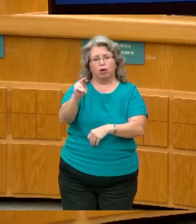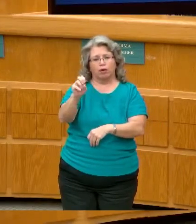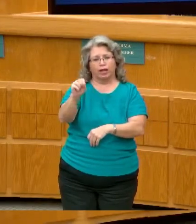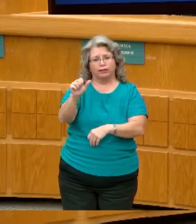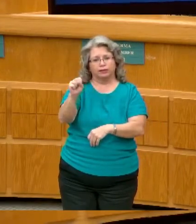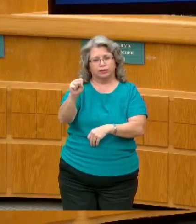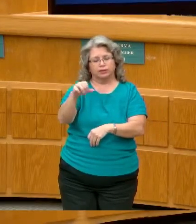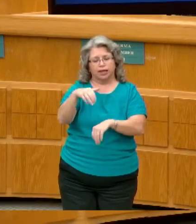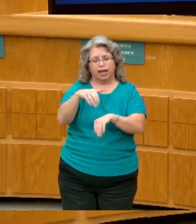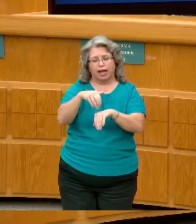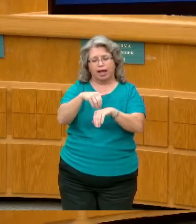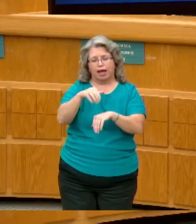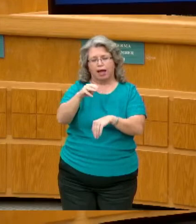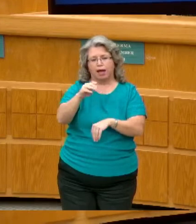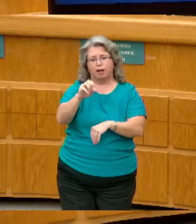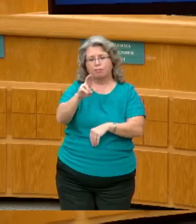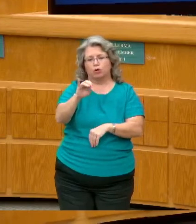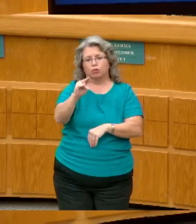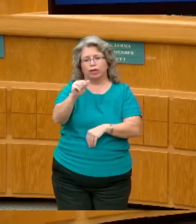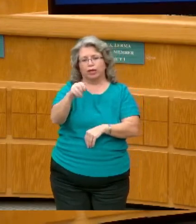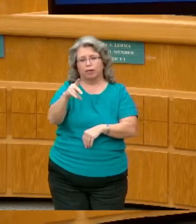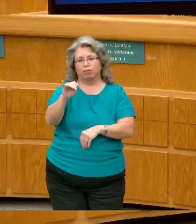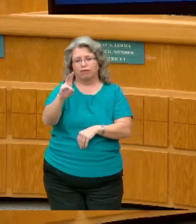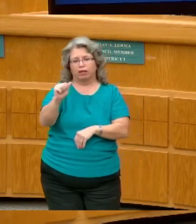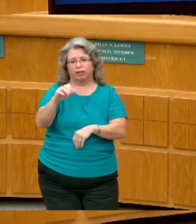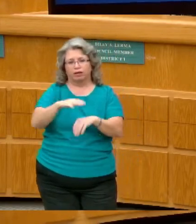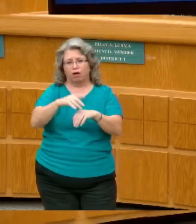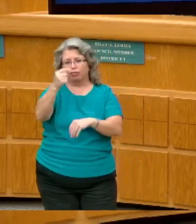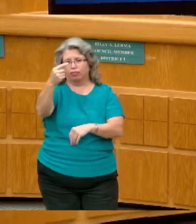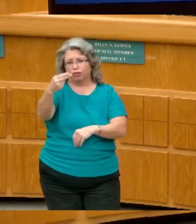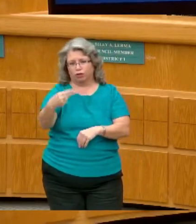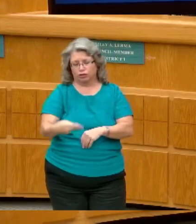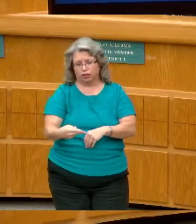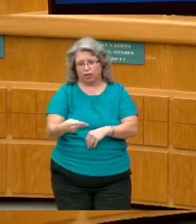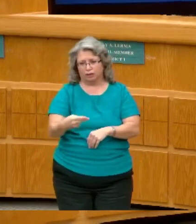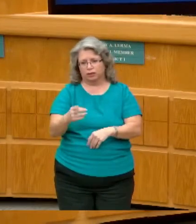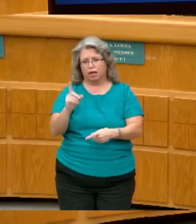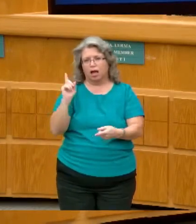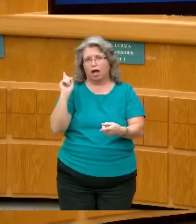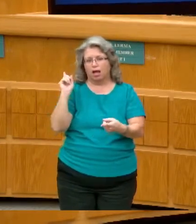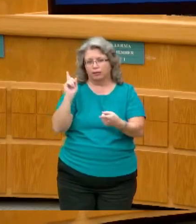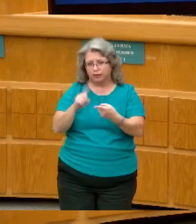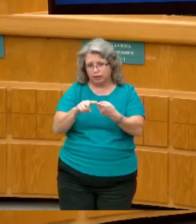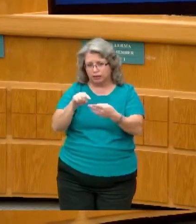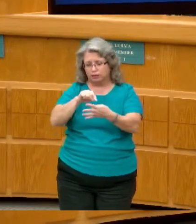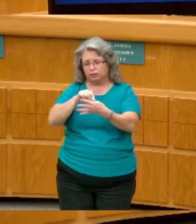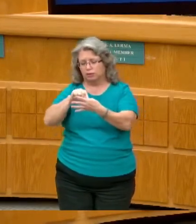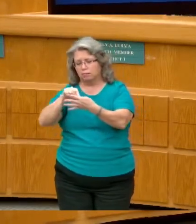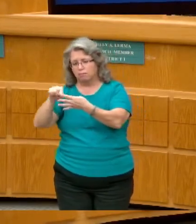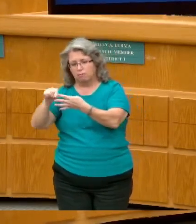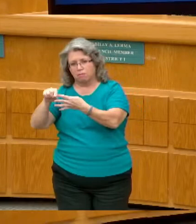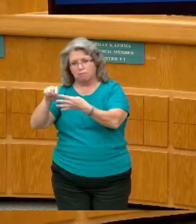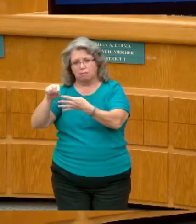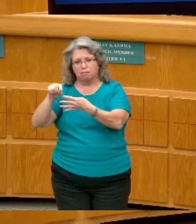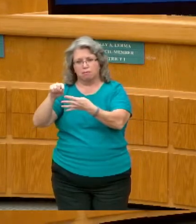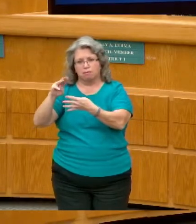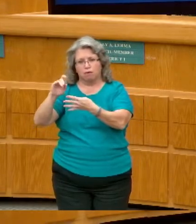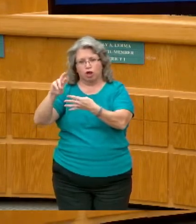every Thursday from 12 until 6 until the first week in March.